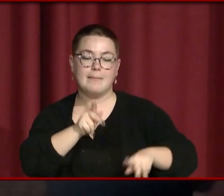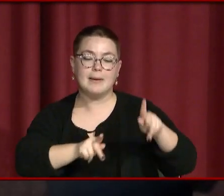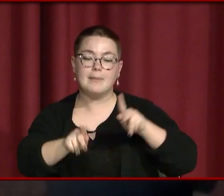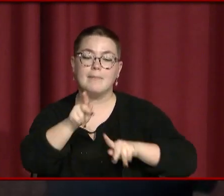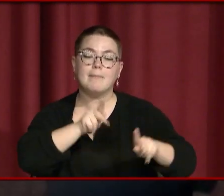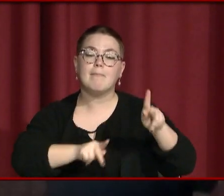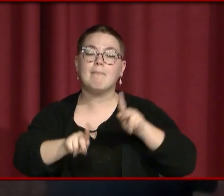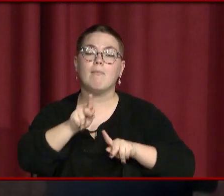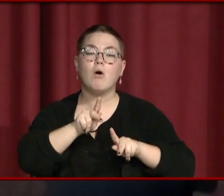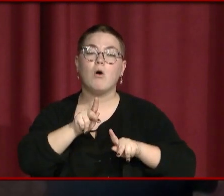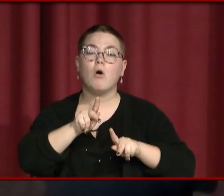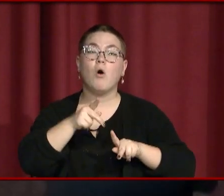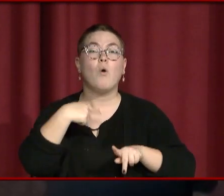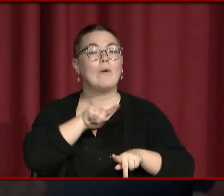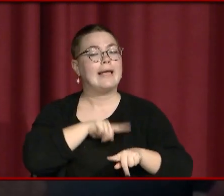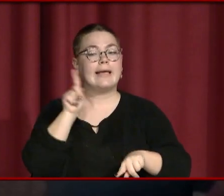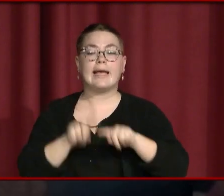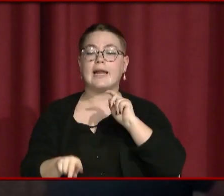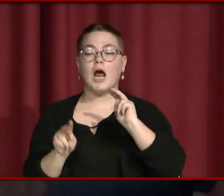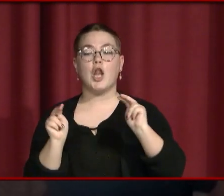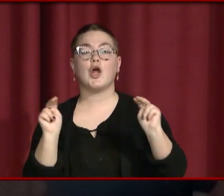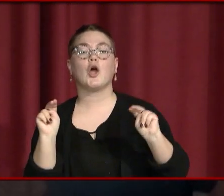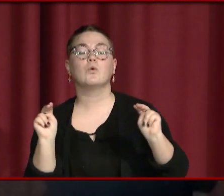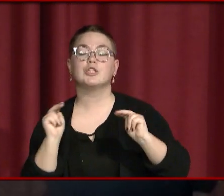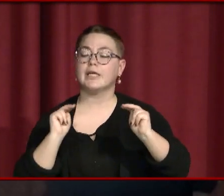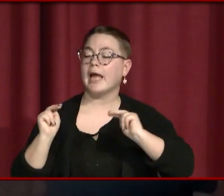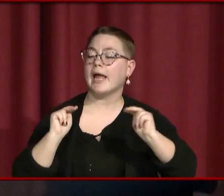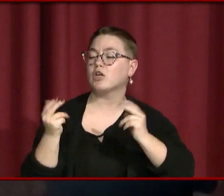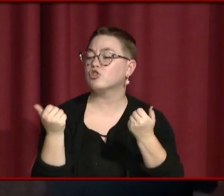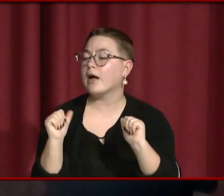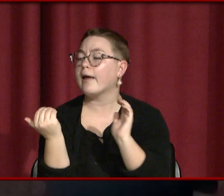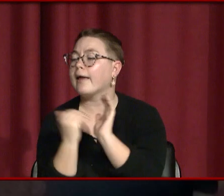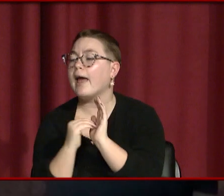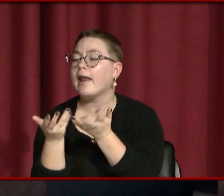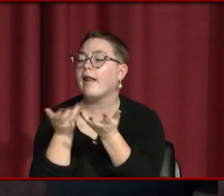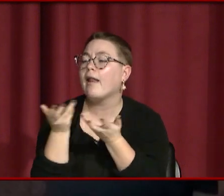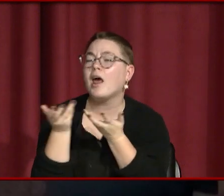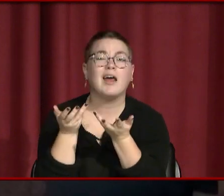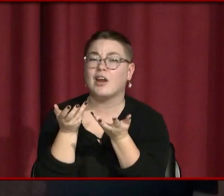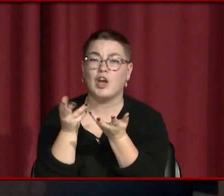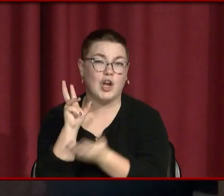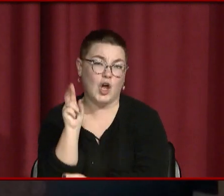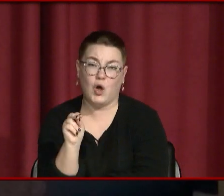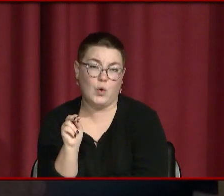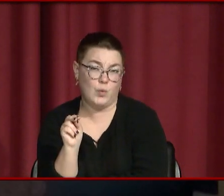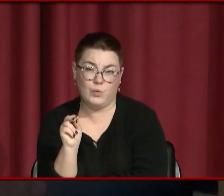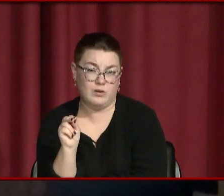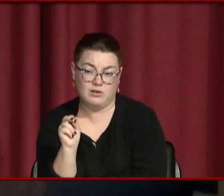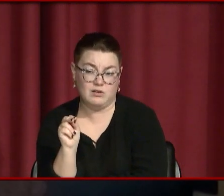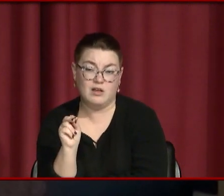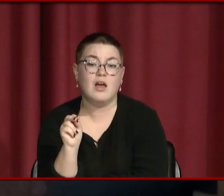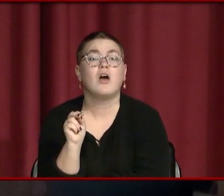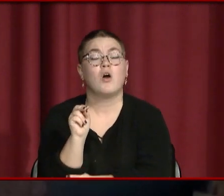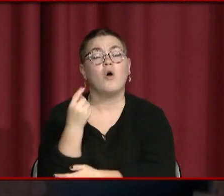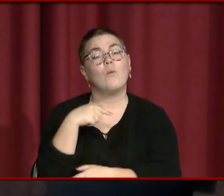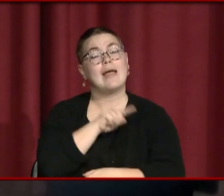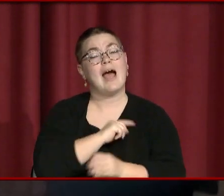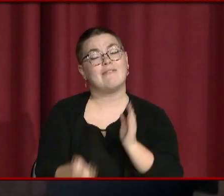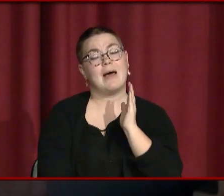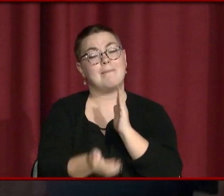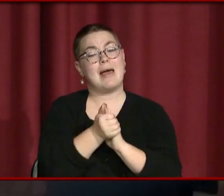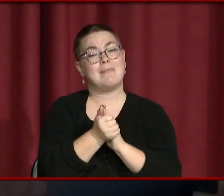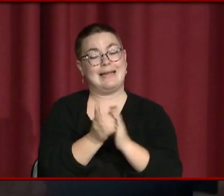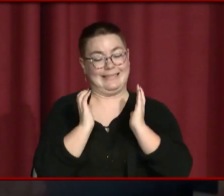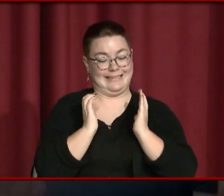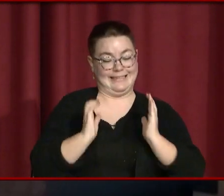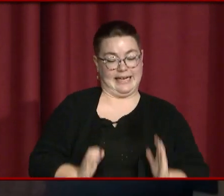keep their power. We have to get our clipboards out, and that's what we've done. The Citizens Not Politicians Amendment is supported by the